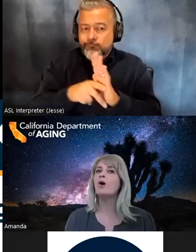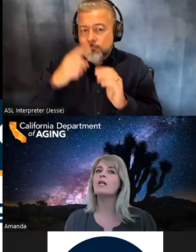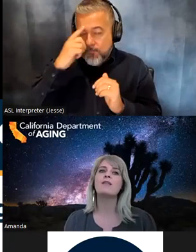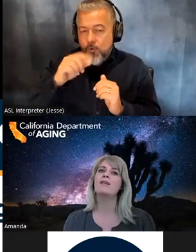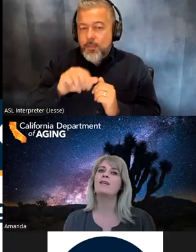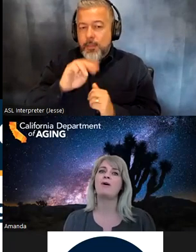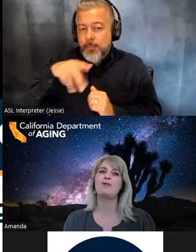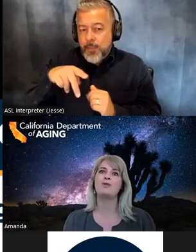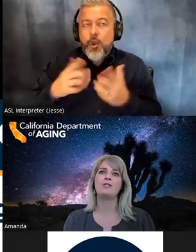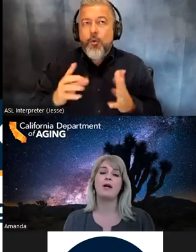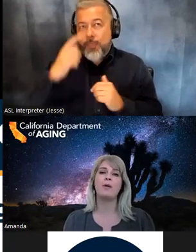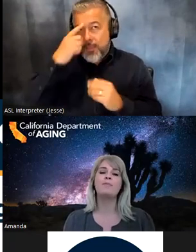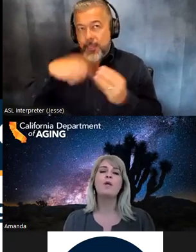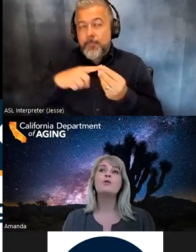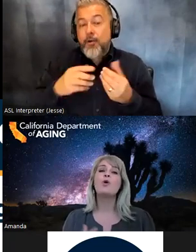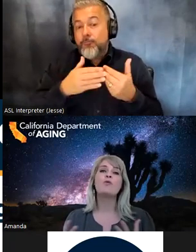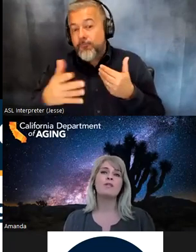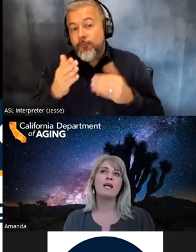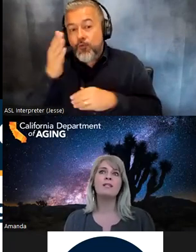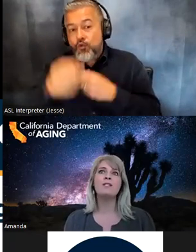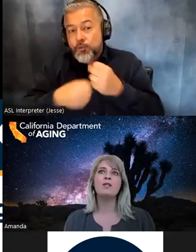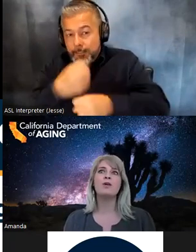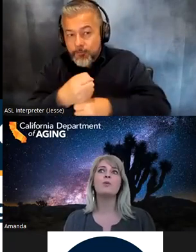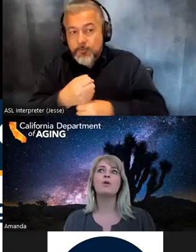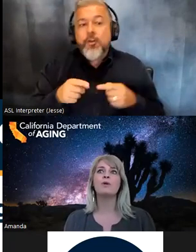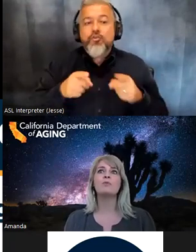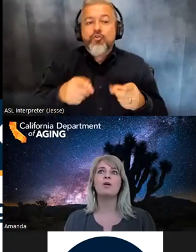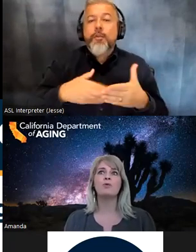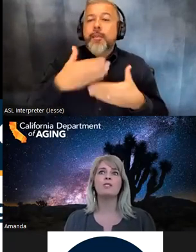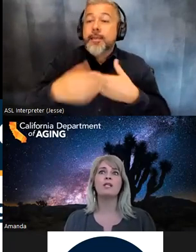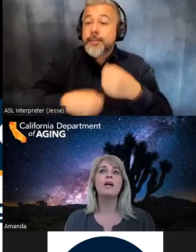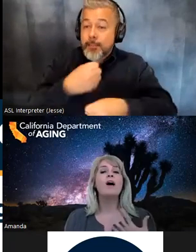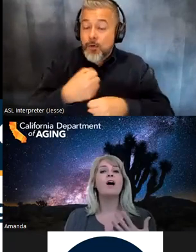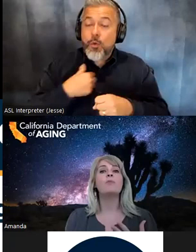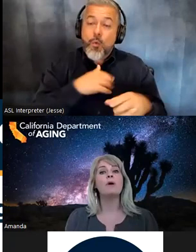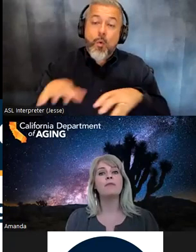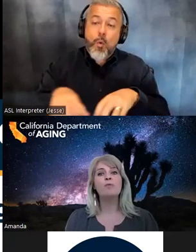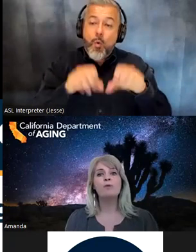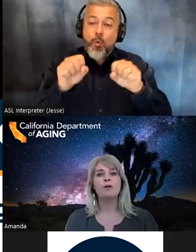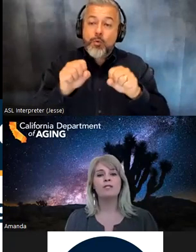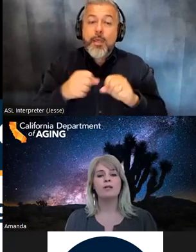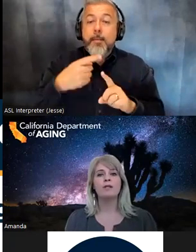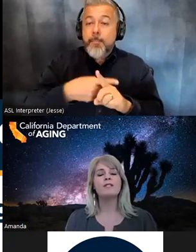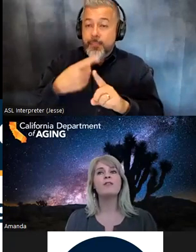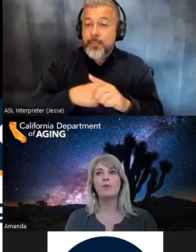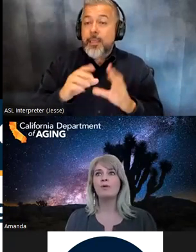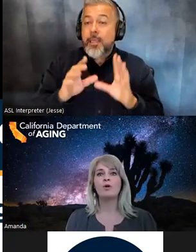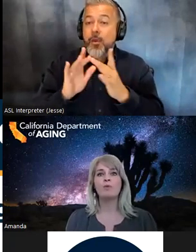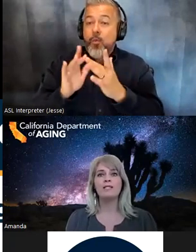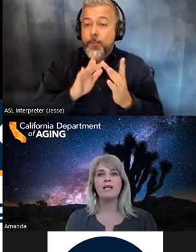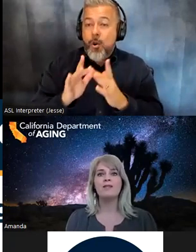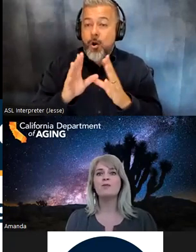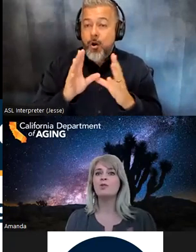We're already thinking about the years to come. So over the next year, we're going to be hosting a monthly webinar series, the